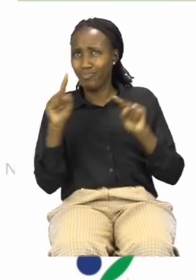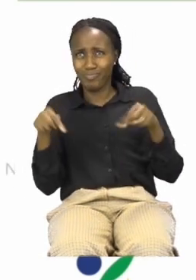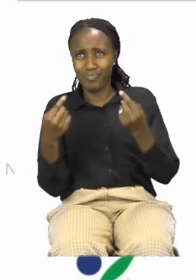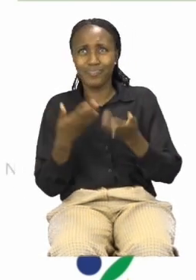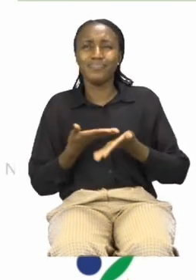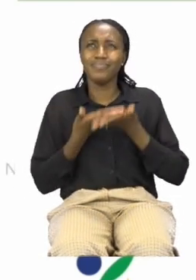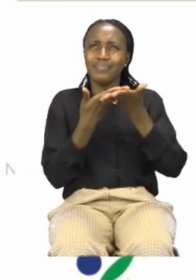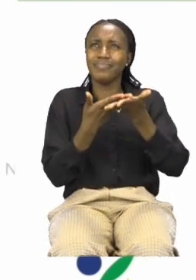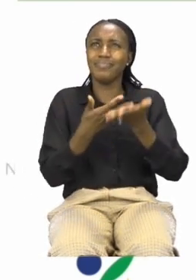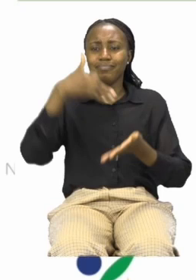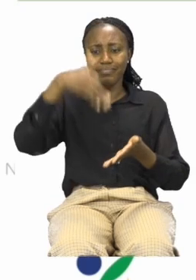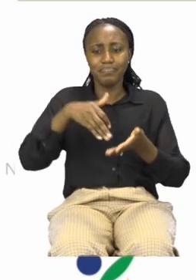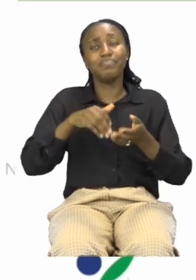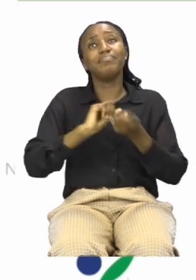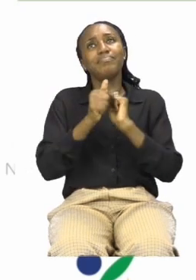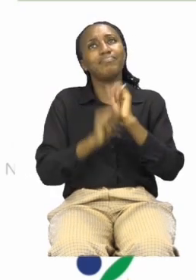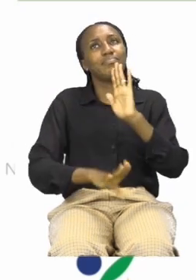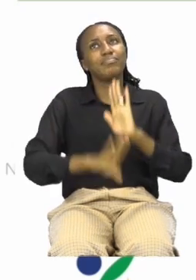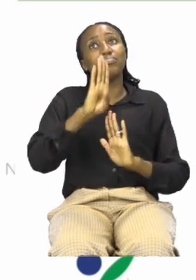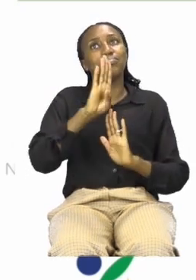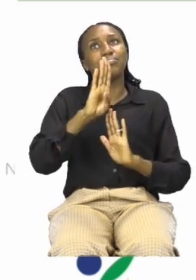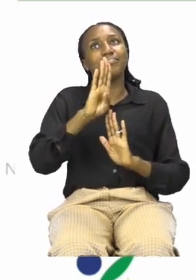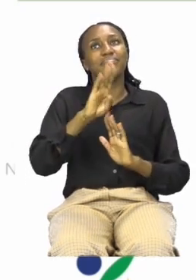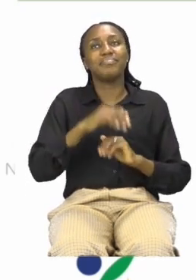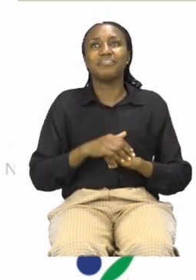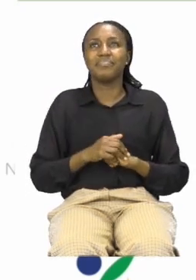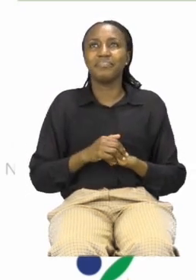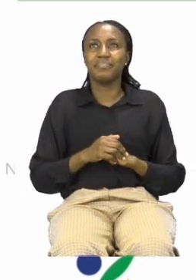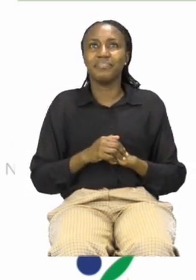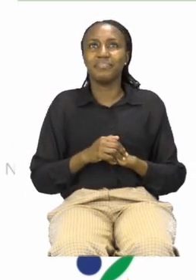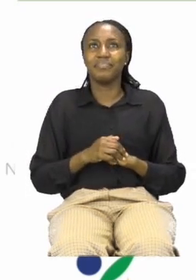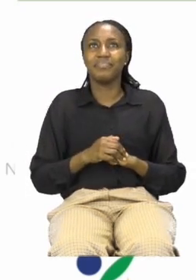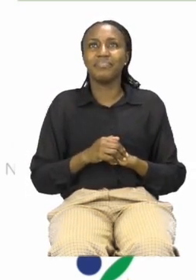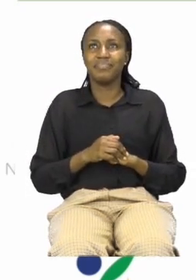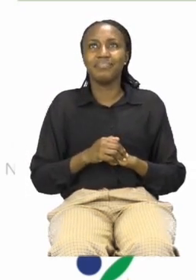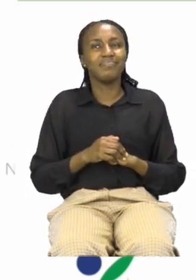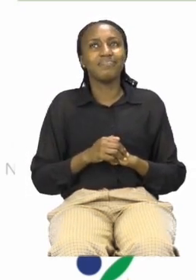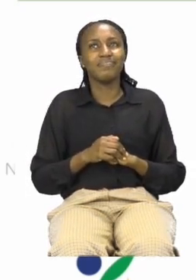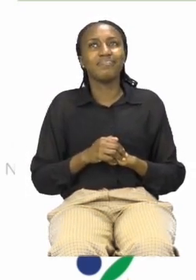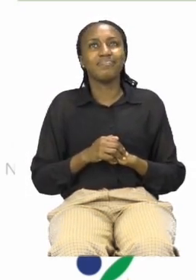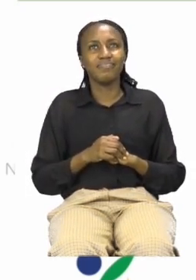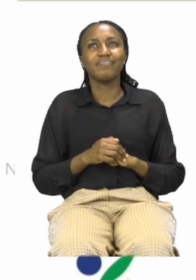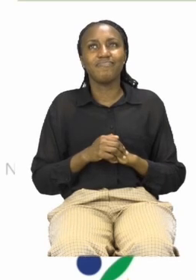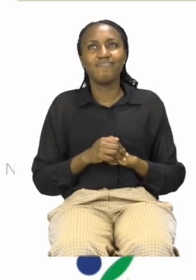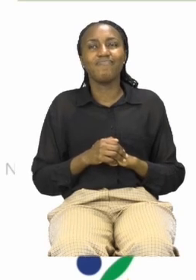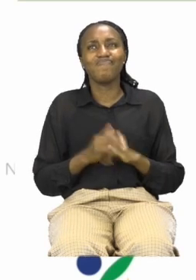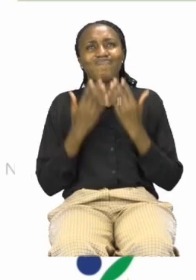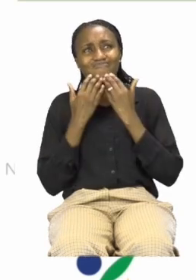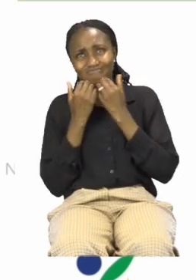role players that make Namibian sports work. I believe there's always a lot of